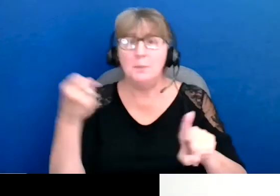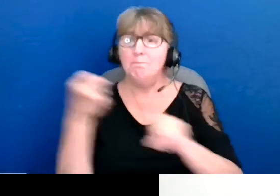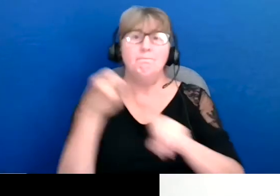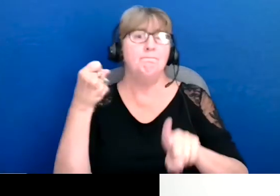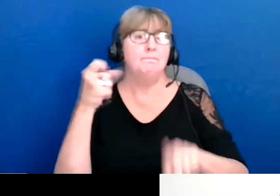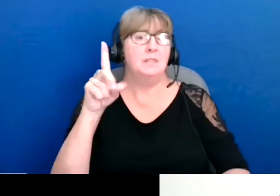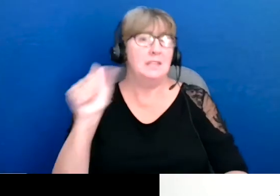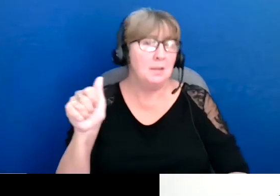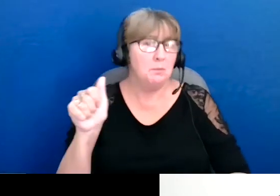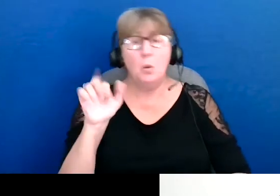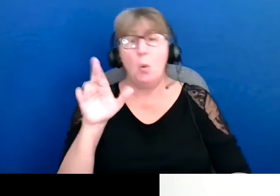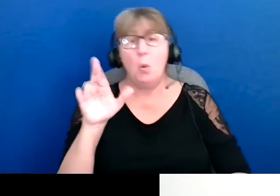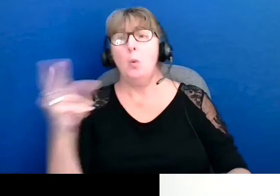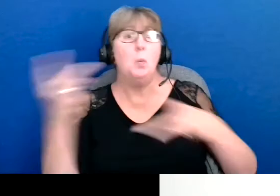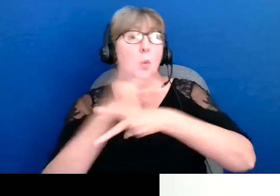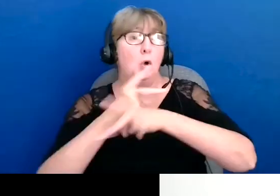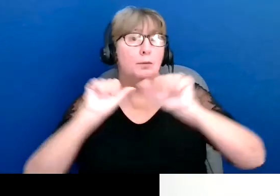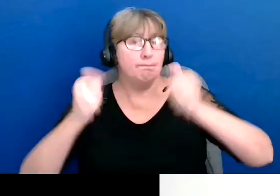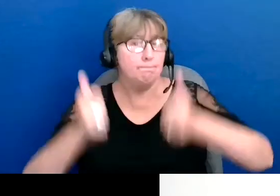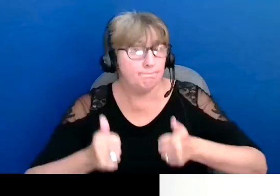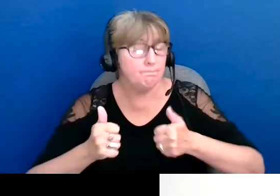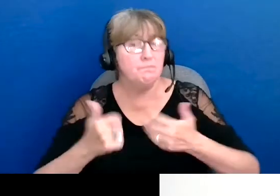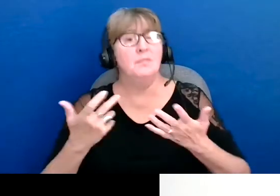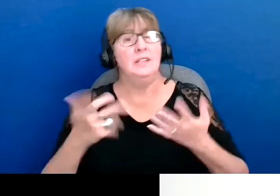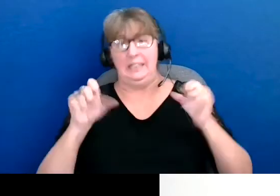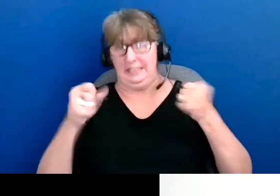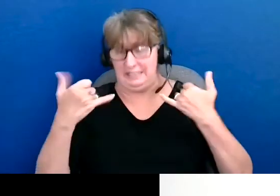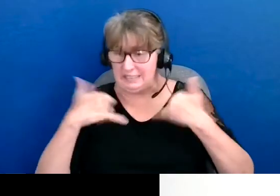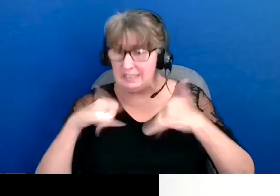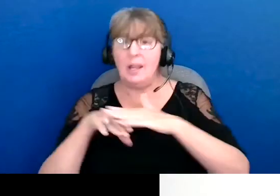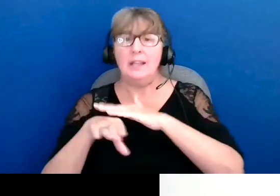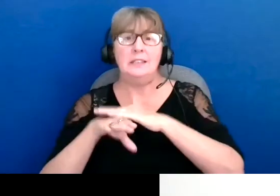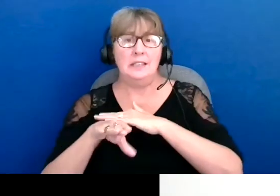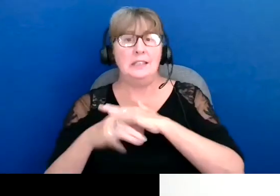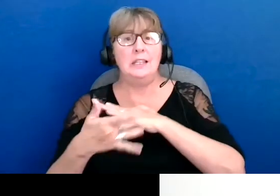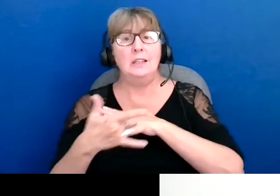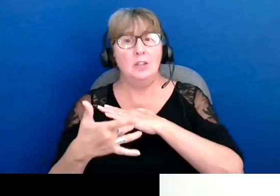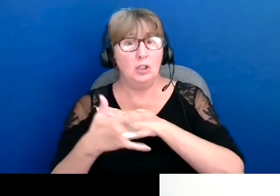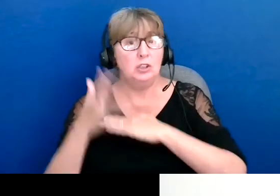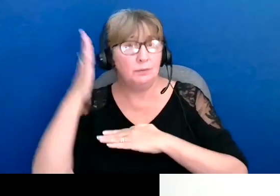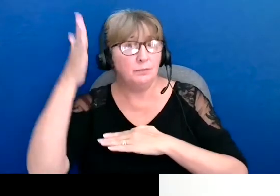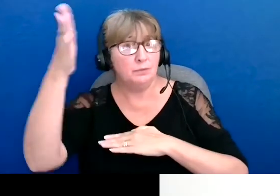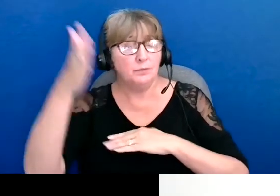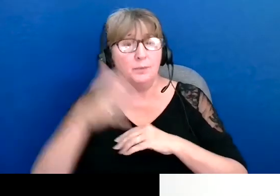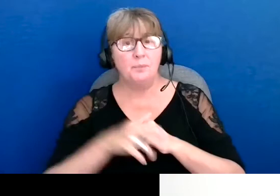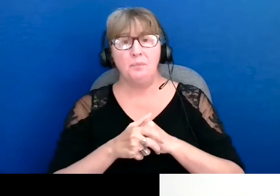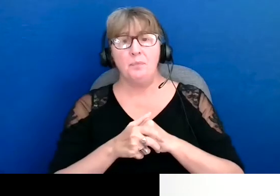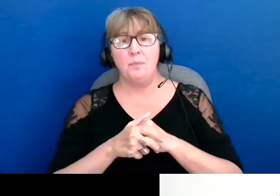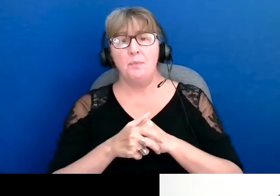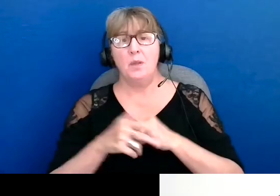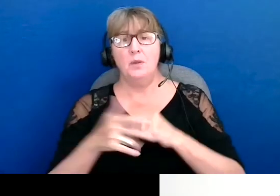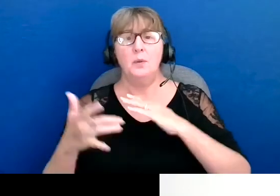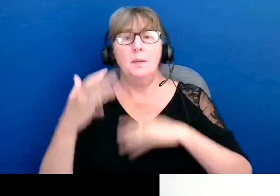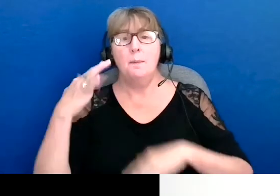or more disabled, you'll still be able to access your technology and tools. So it benefits all